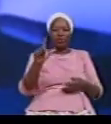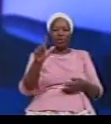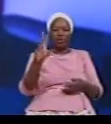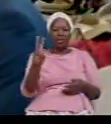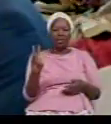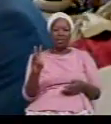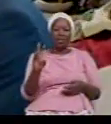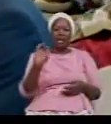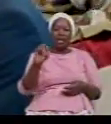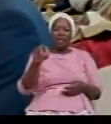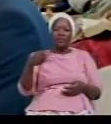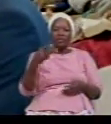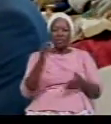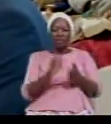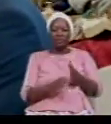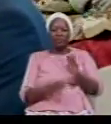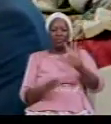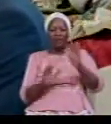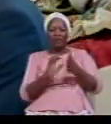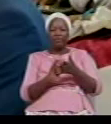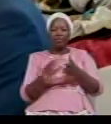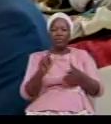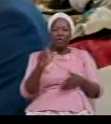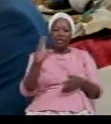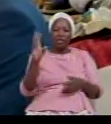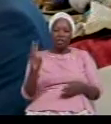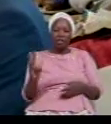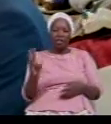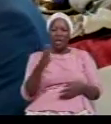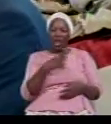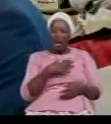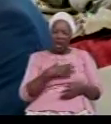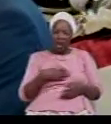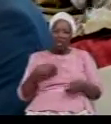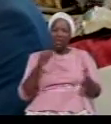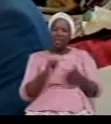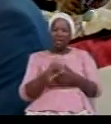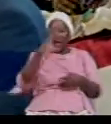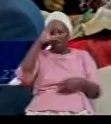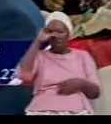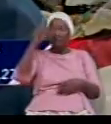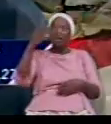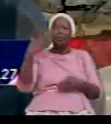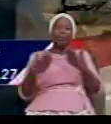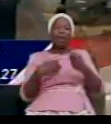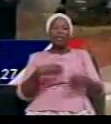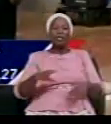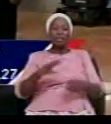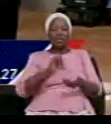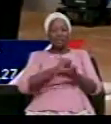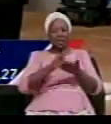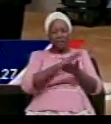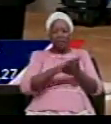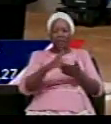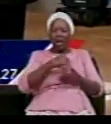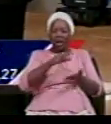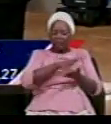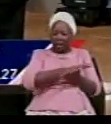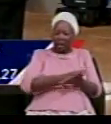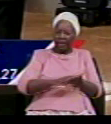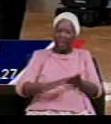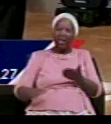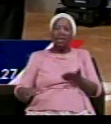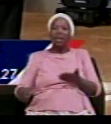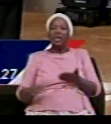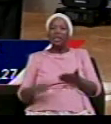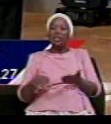26. Ephesians chapter 5, verse 26, and that he might sanctify and cleanse it of the